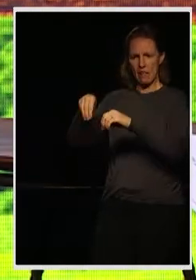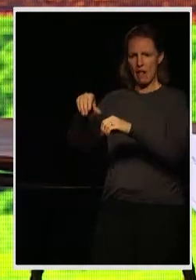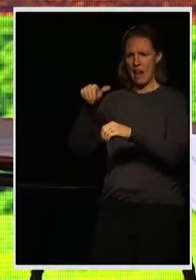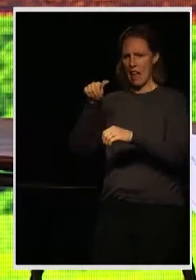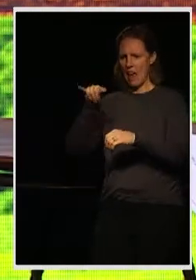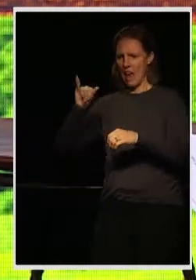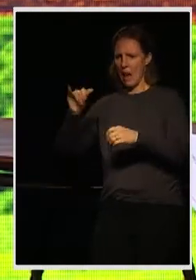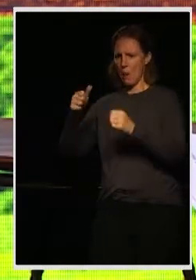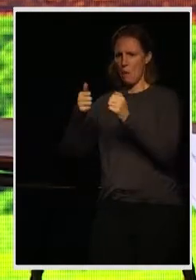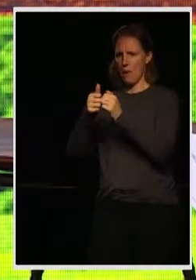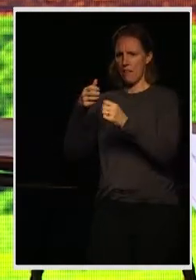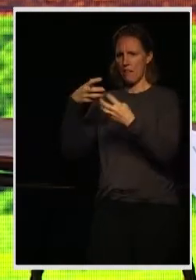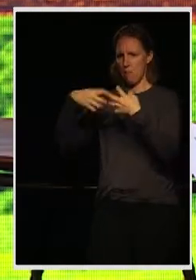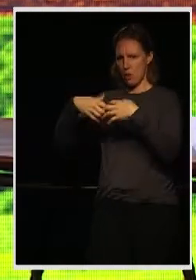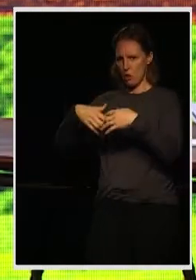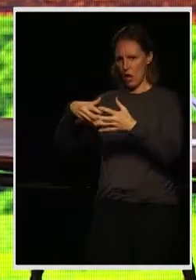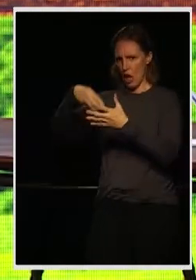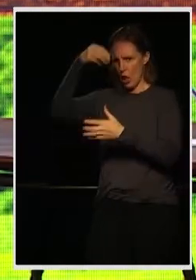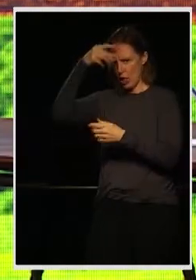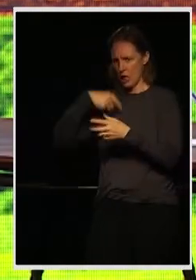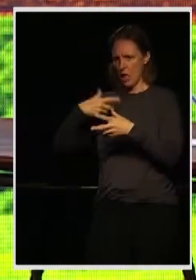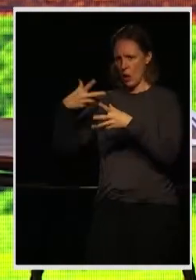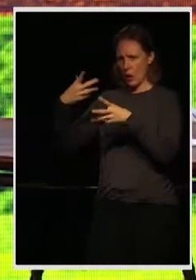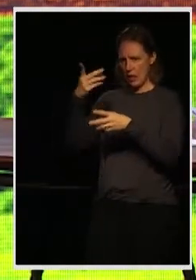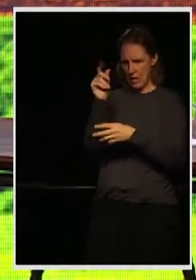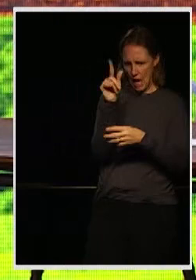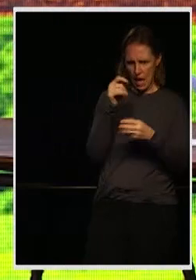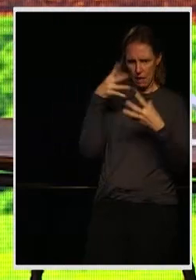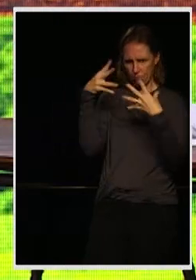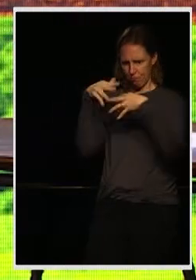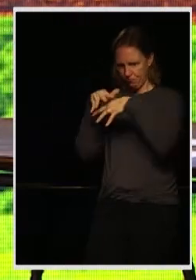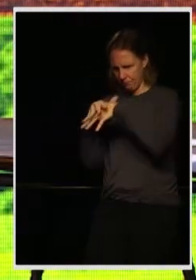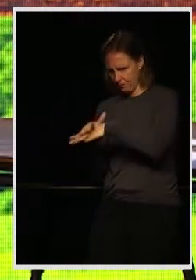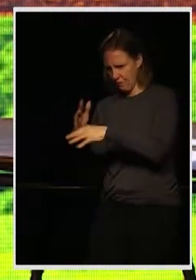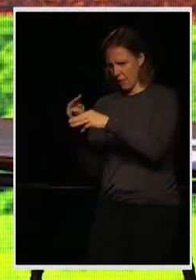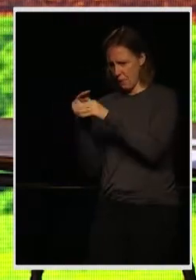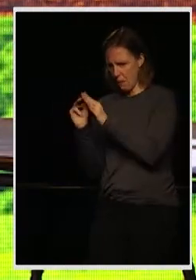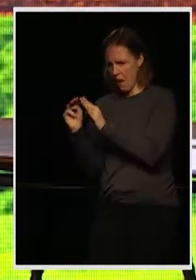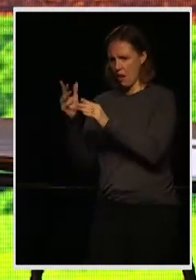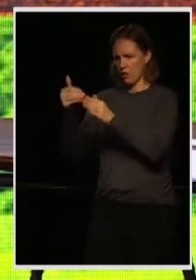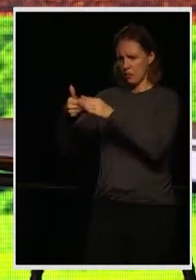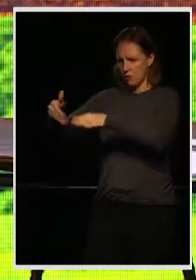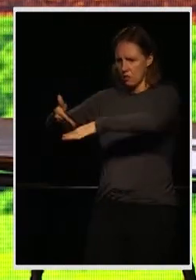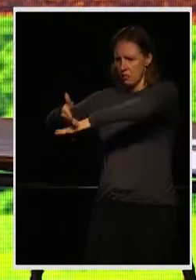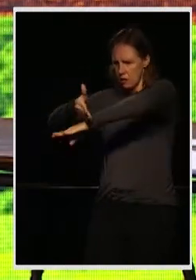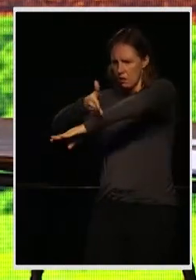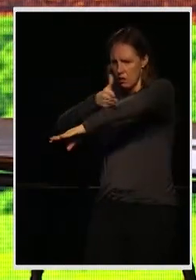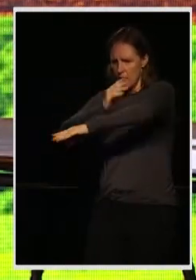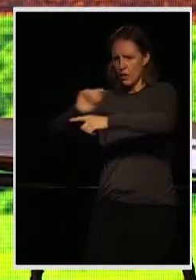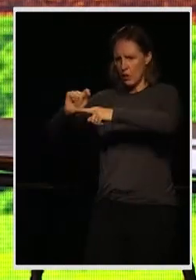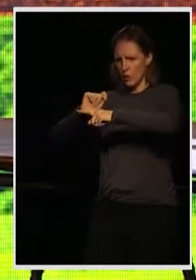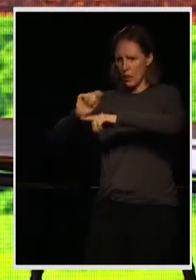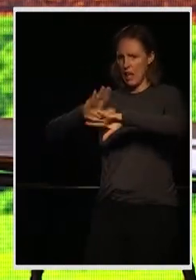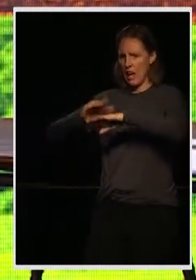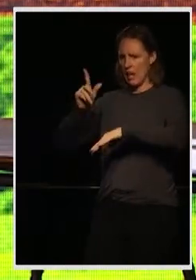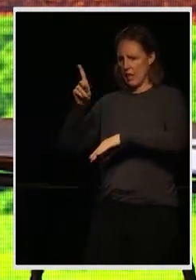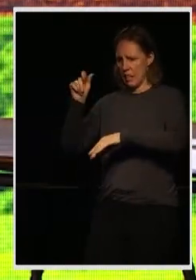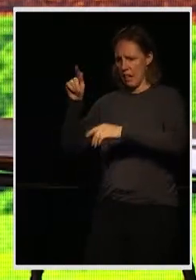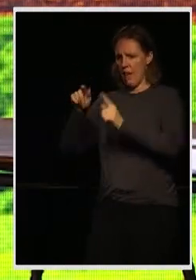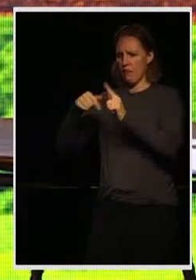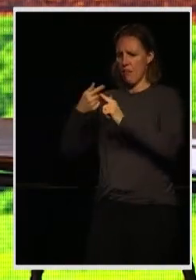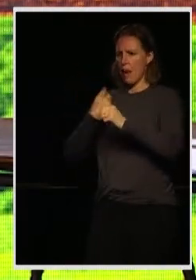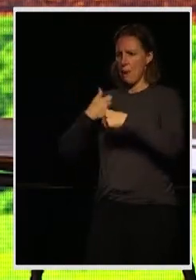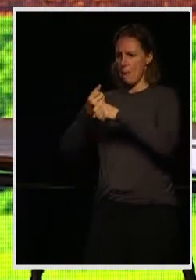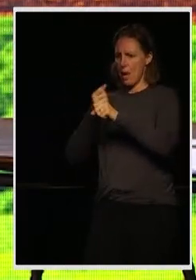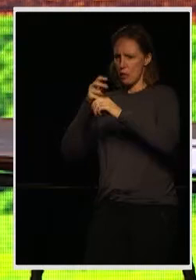with machine learning. So you take data, you incorporate it into the model. The model gets better and better as it's trained on the data. And then it draws